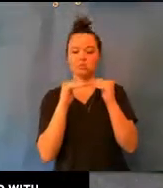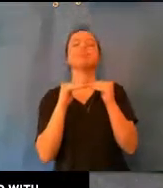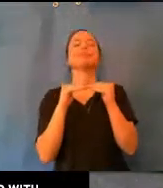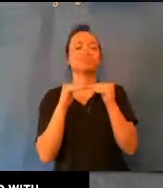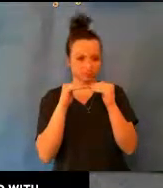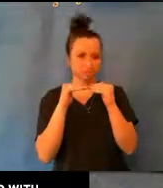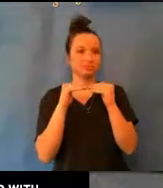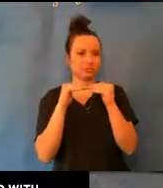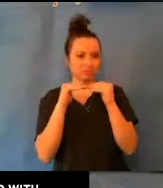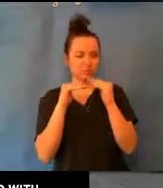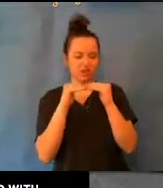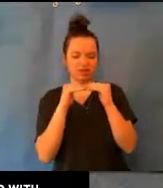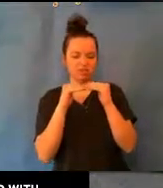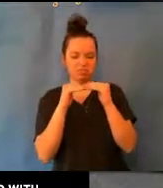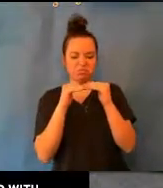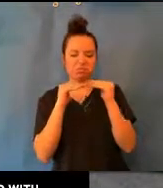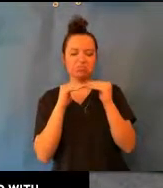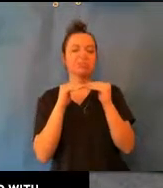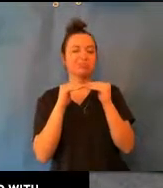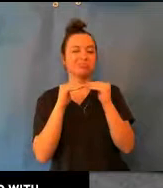little bit of overlap right there. There we go.